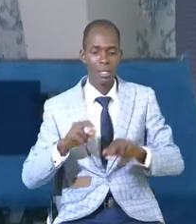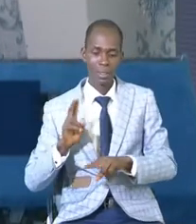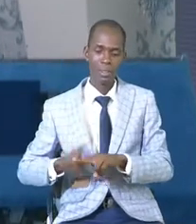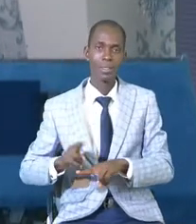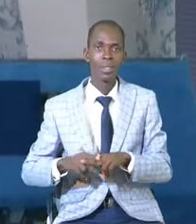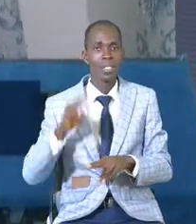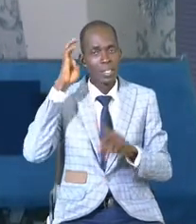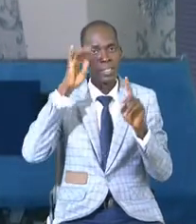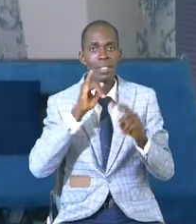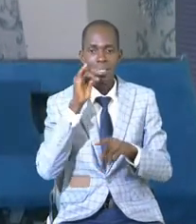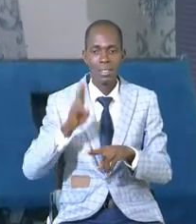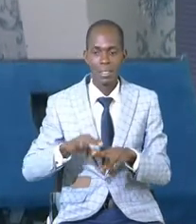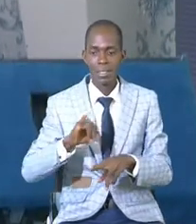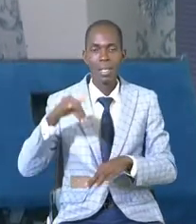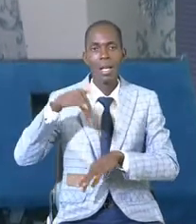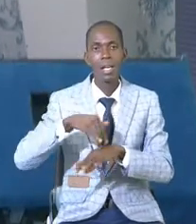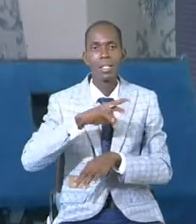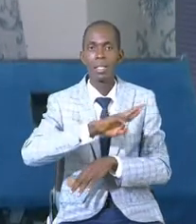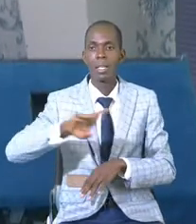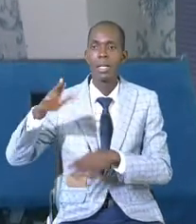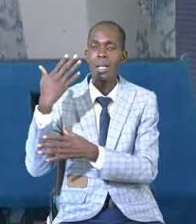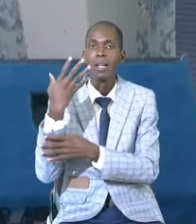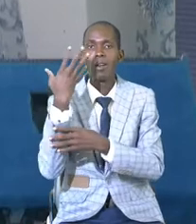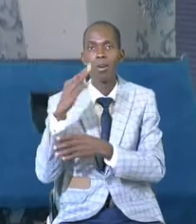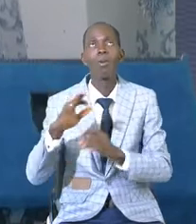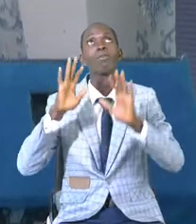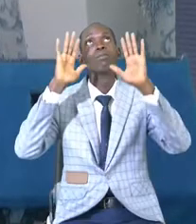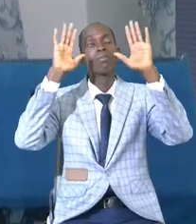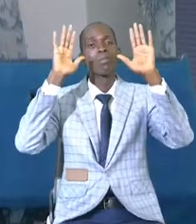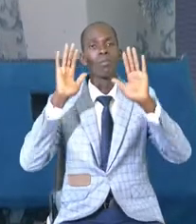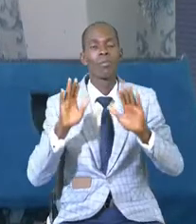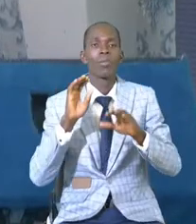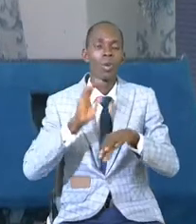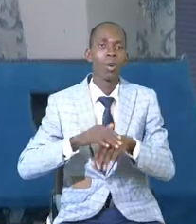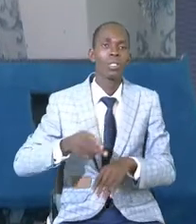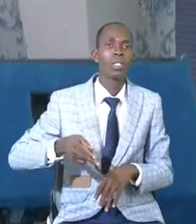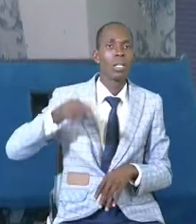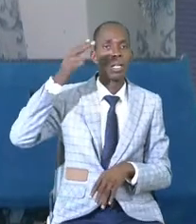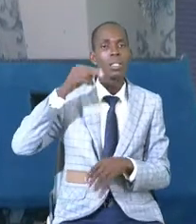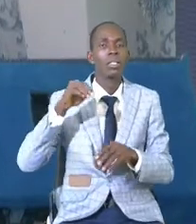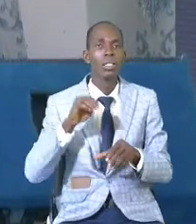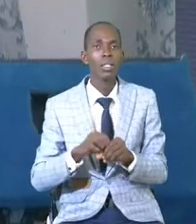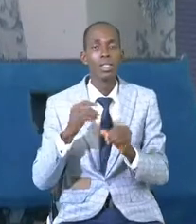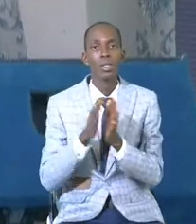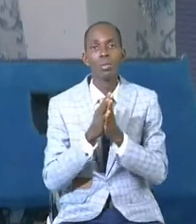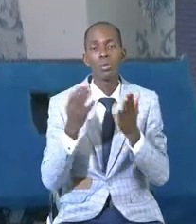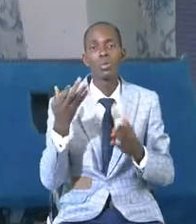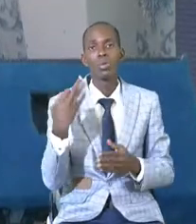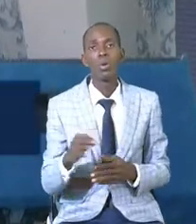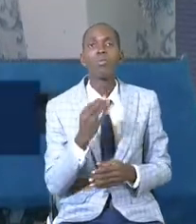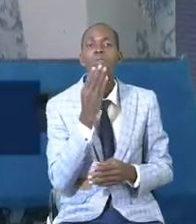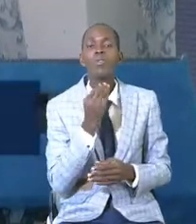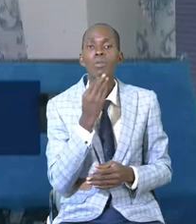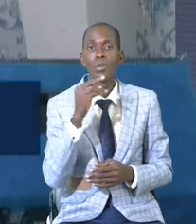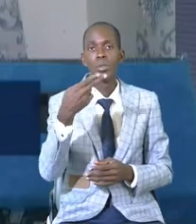down at the right hand of majesty on high. In chapter 7 of the Hebrews, Hebrews chapter 7, reading